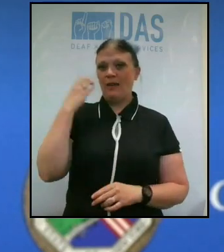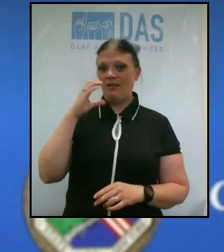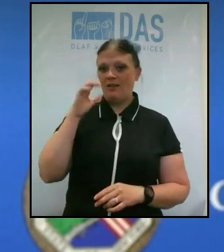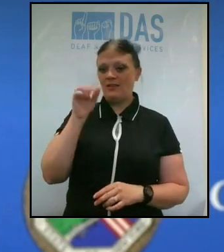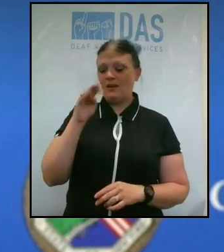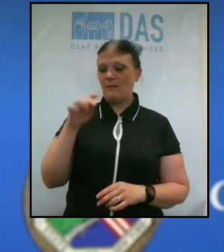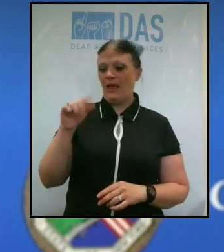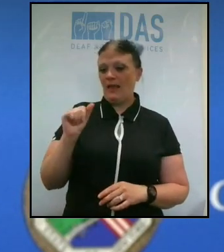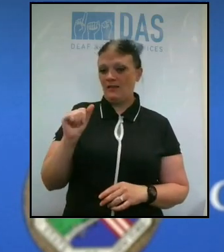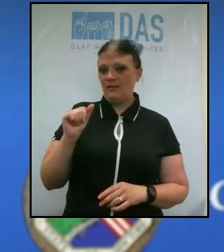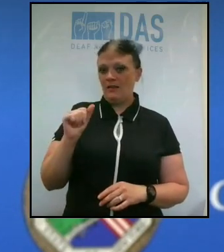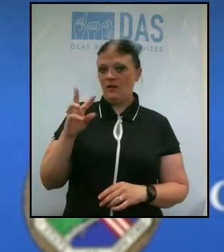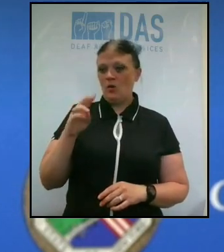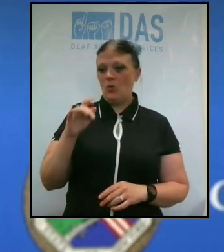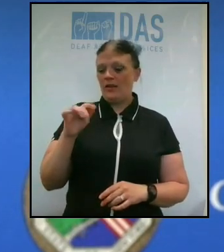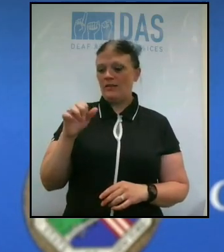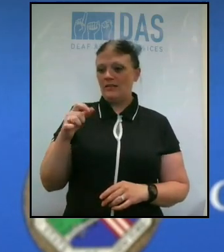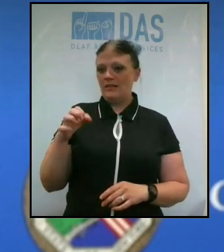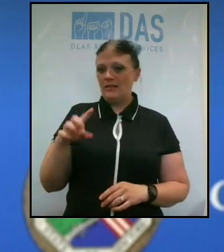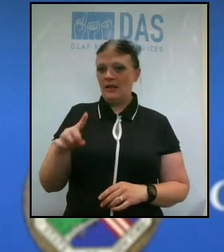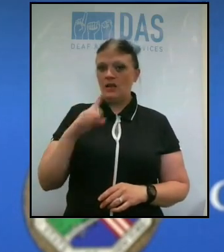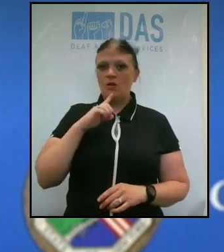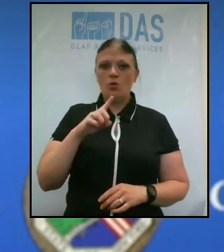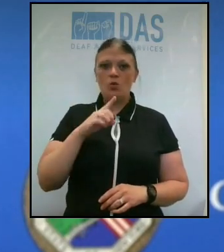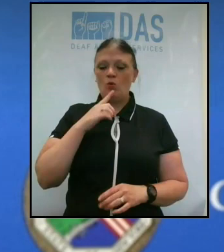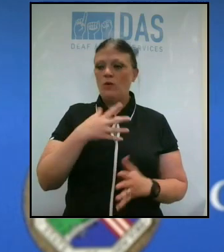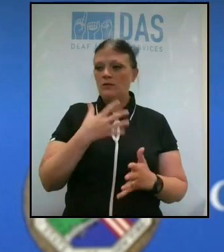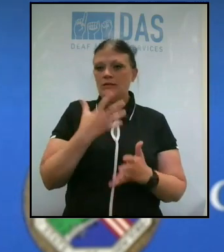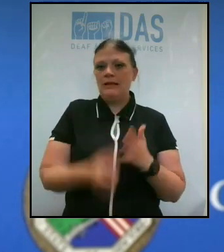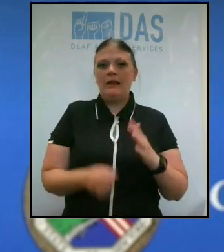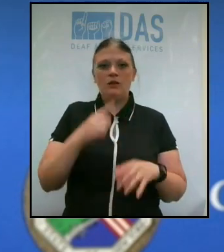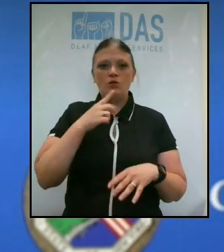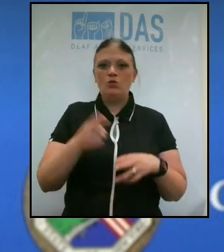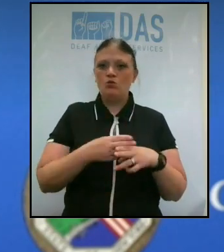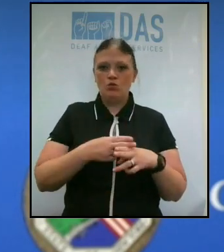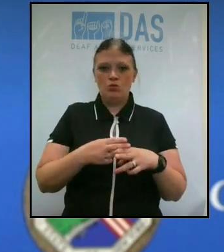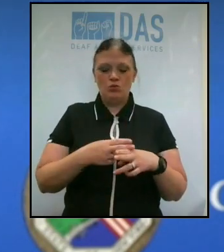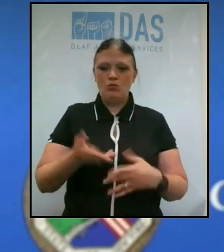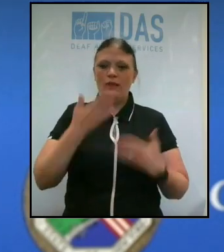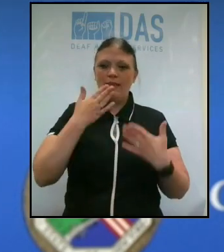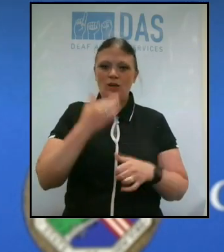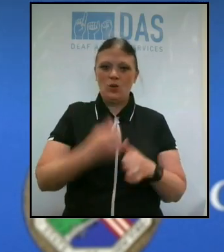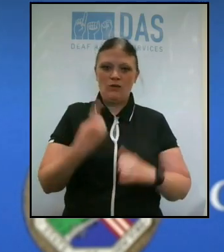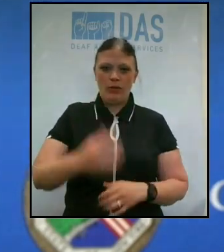my cousin Amanda Bolstad, who was taken far too soon last Saturday from us. Thank you, everyone.